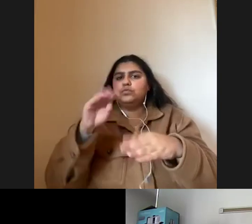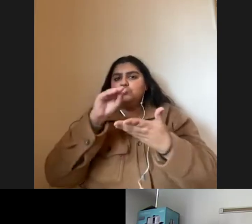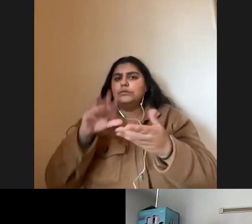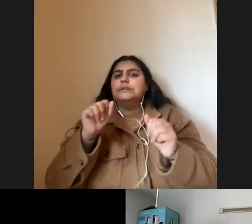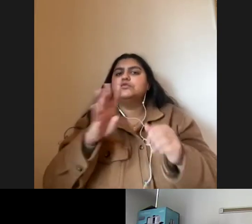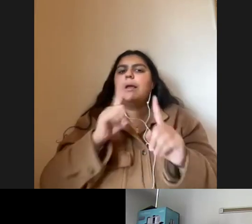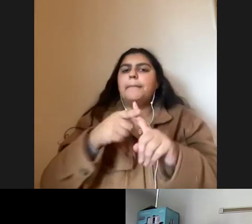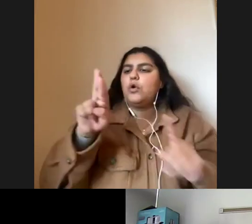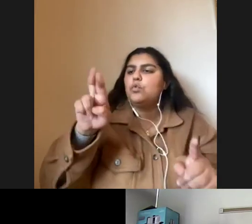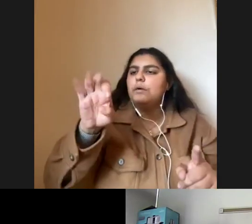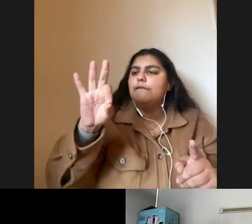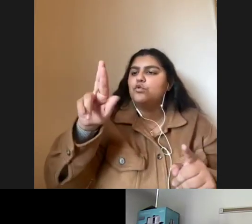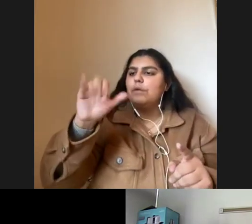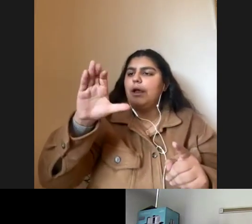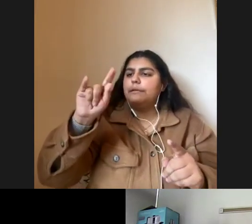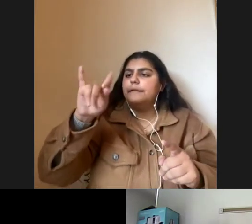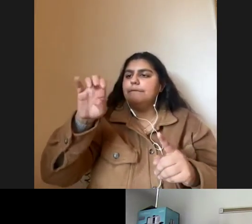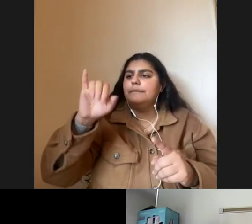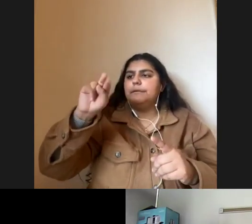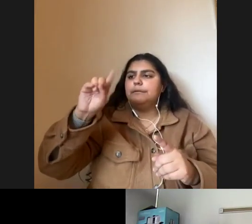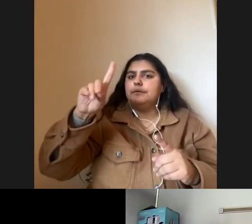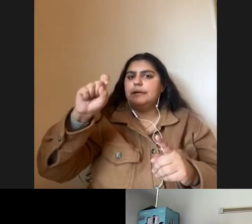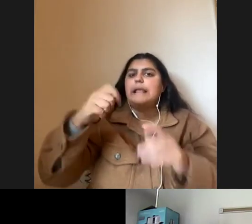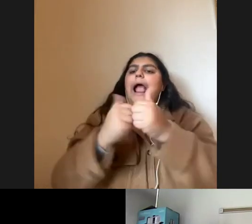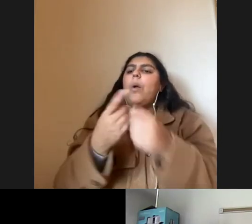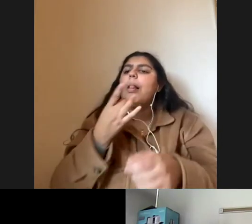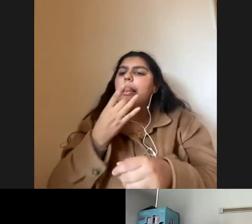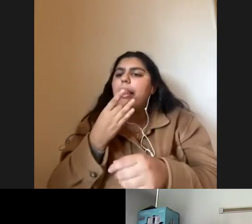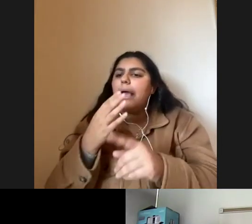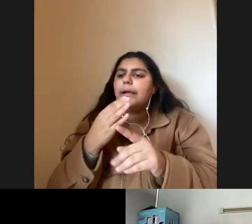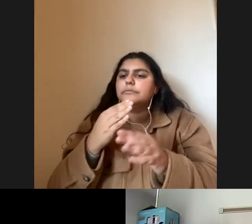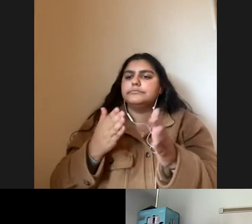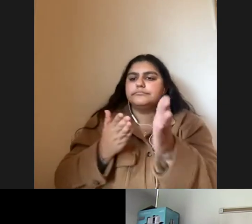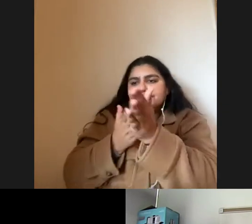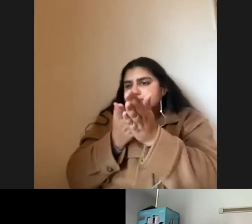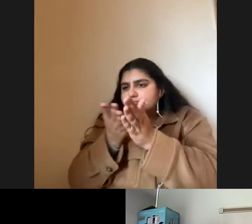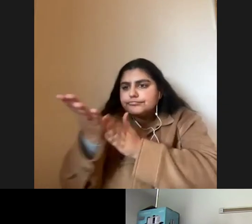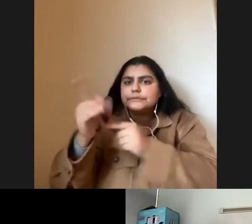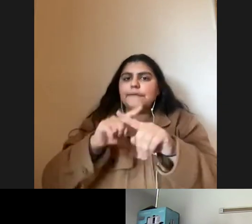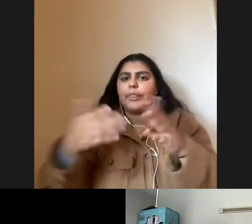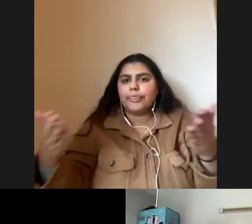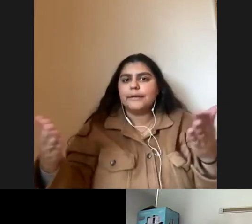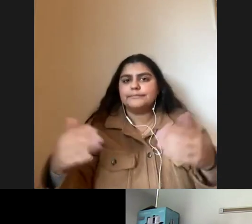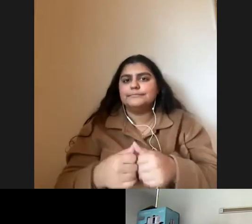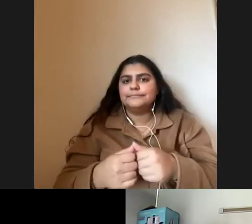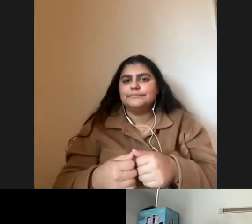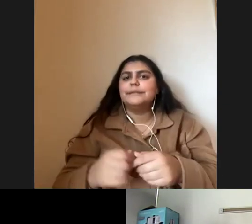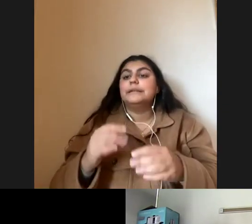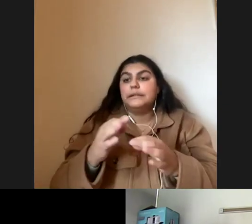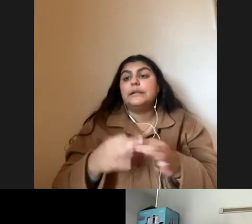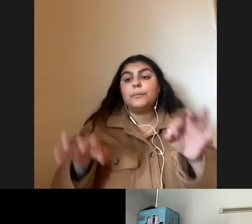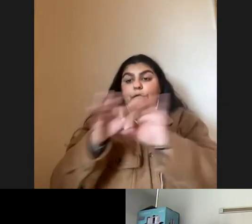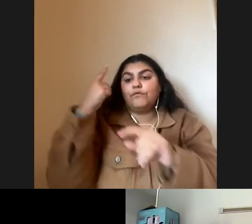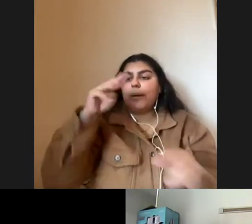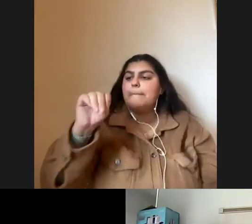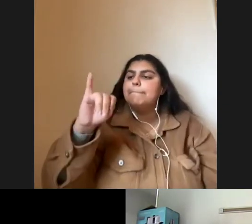refractive indexes and how light moves through different things. This is also useful for microscopy, which I did a lot